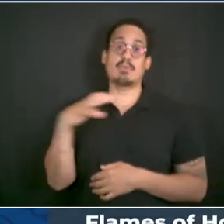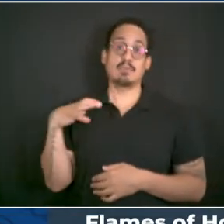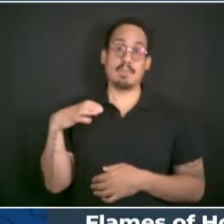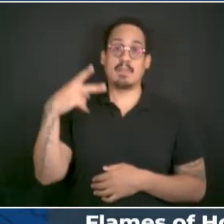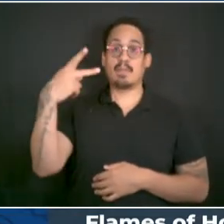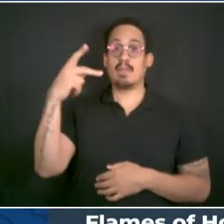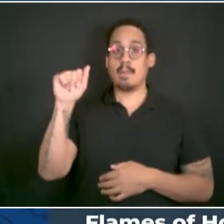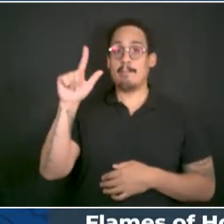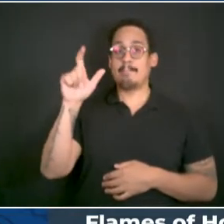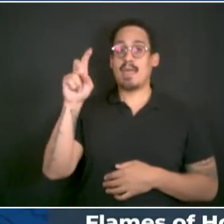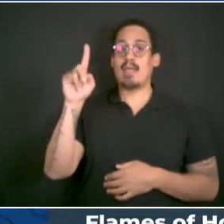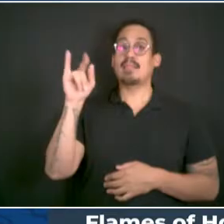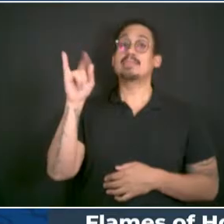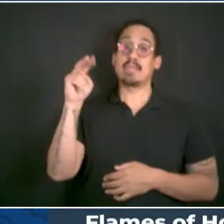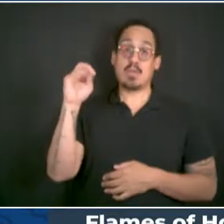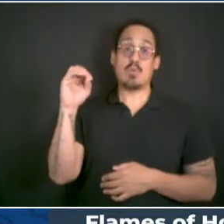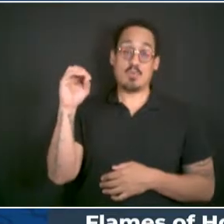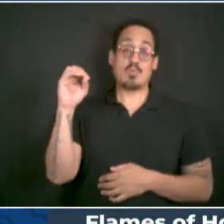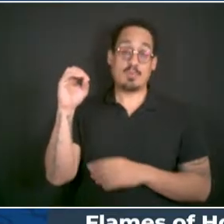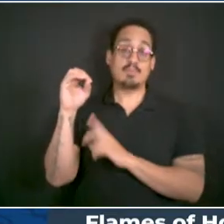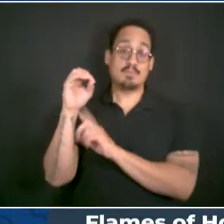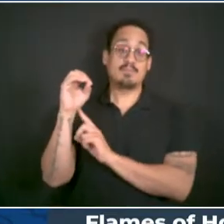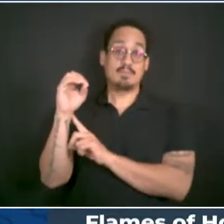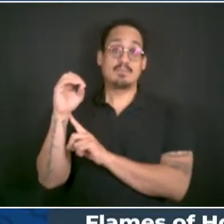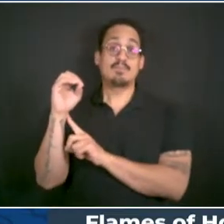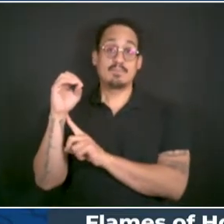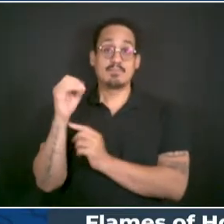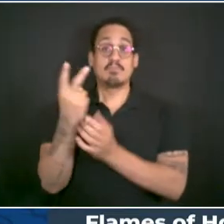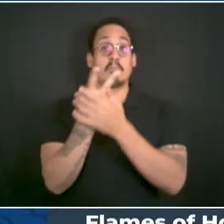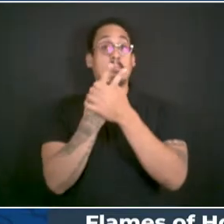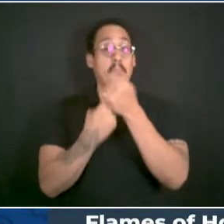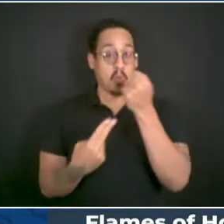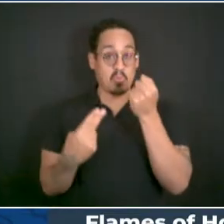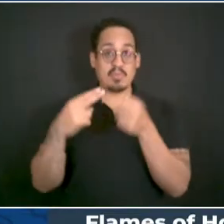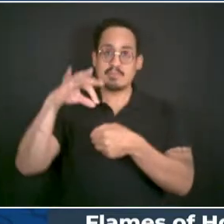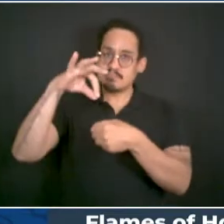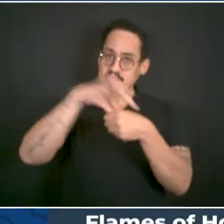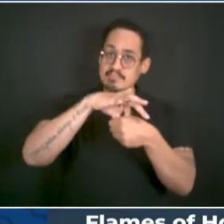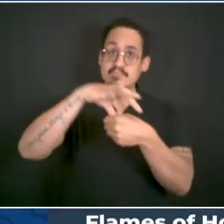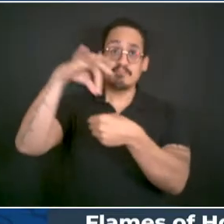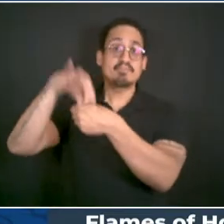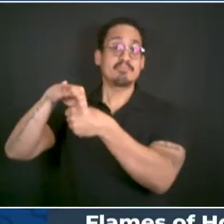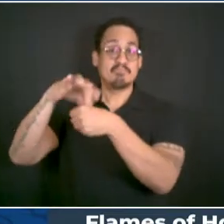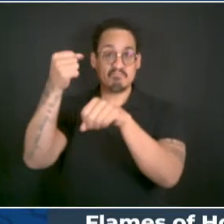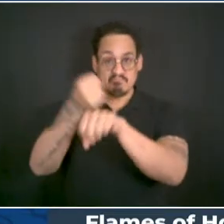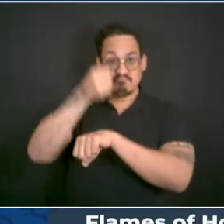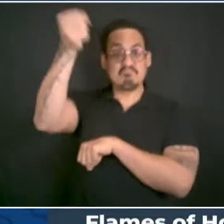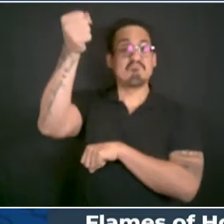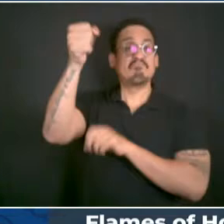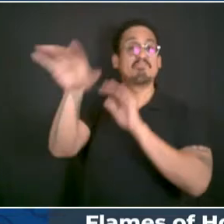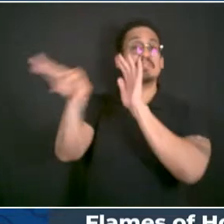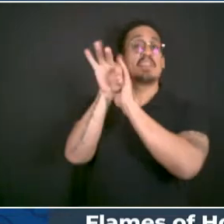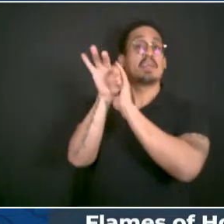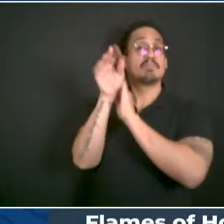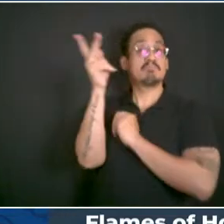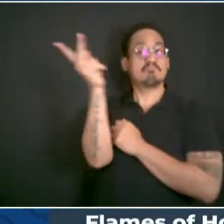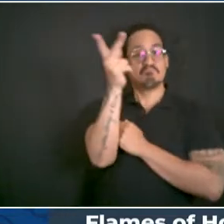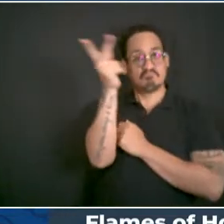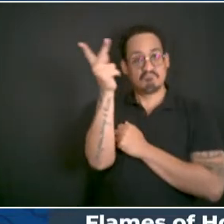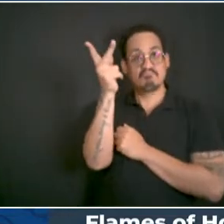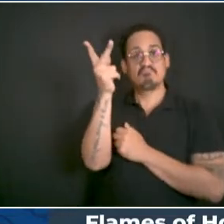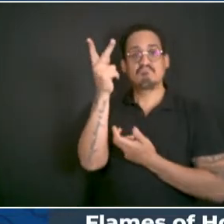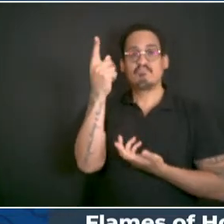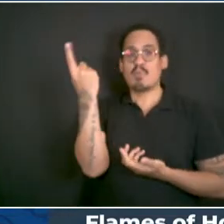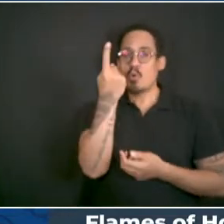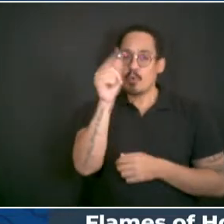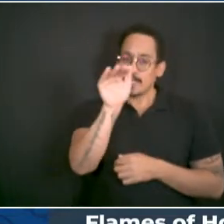two elected who are constantly reminding us never forget our men and